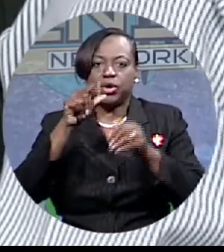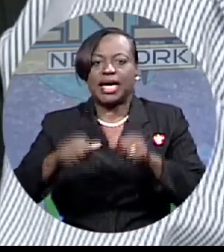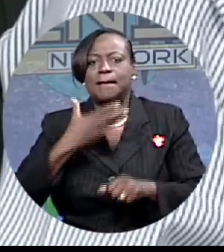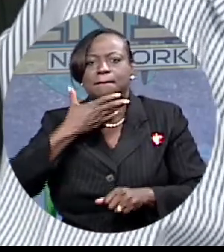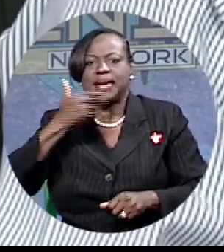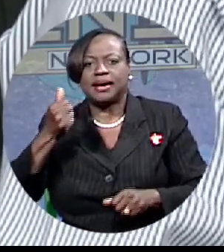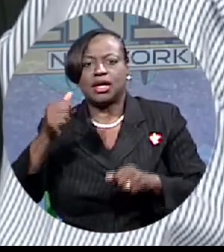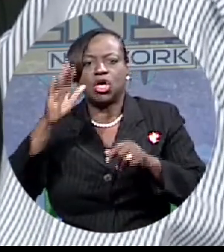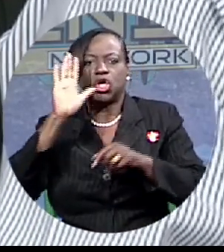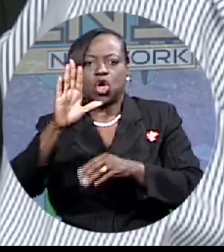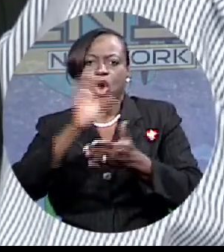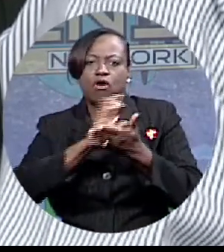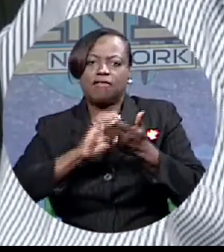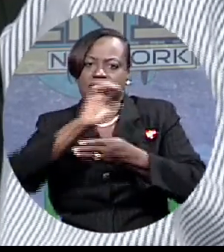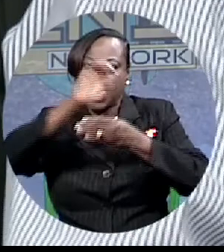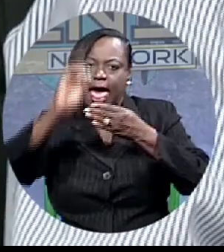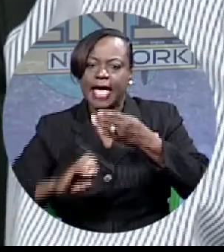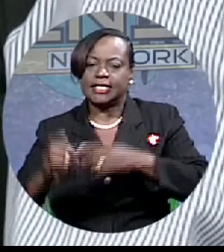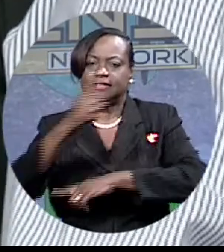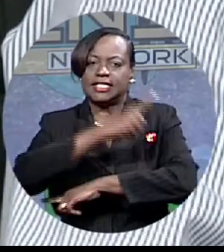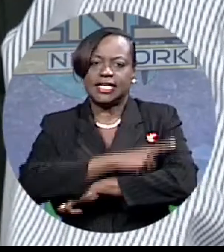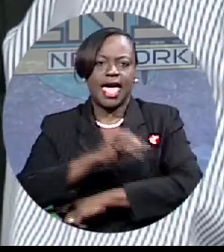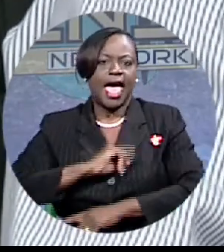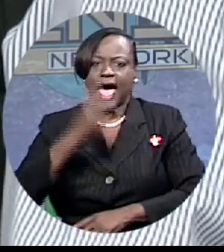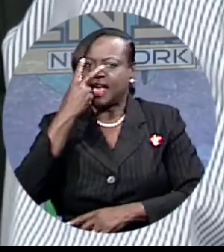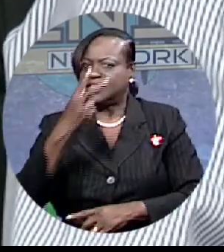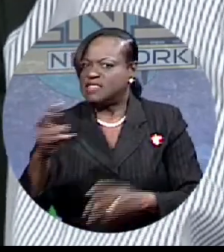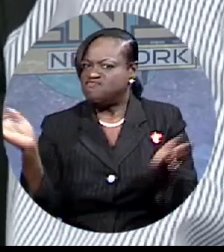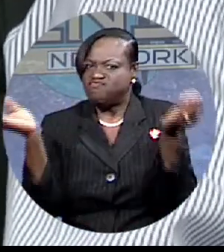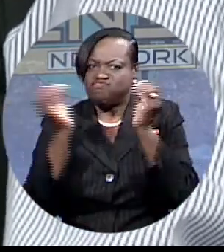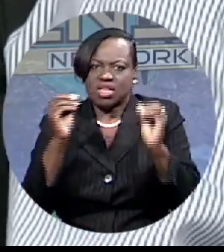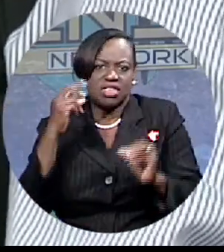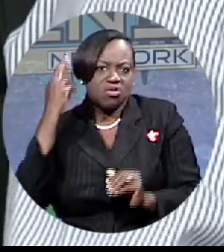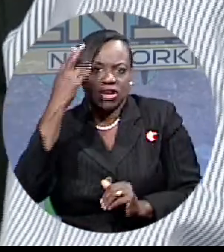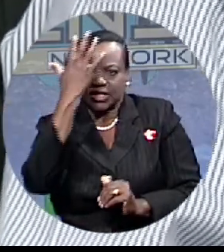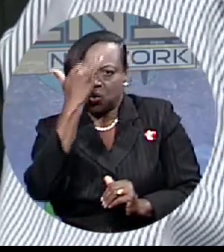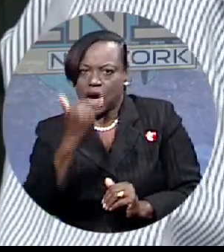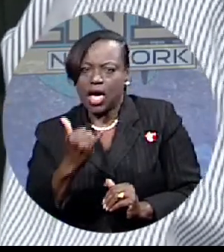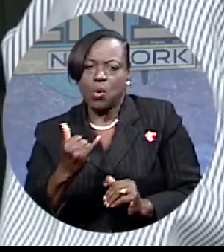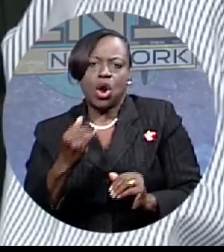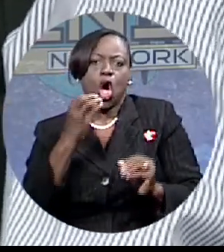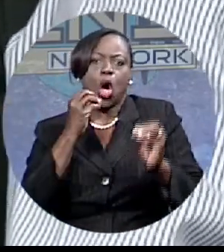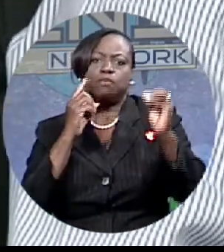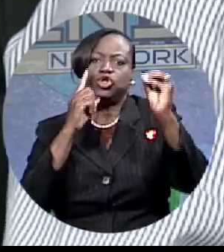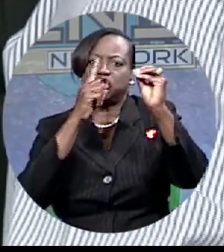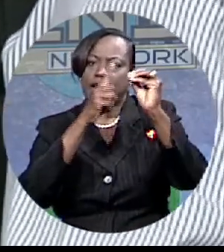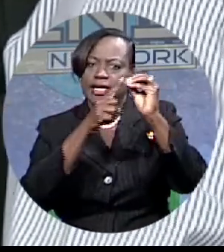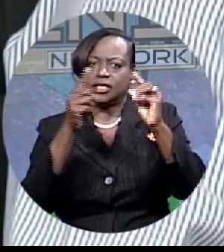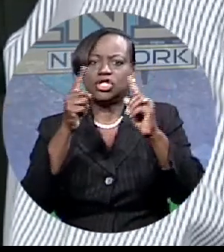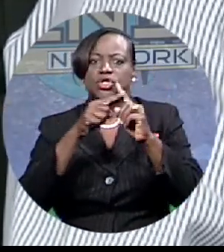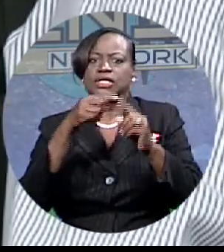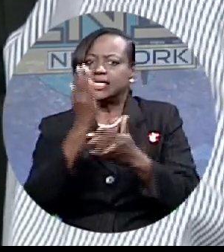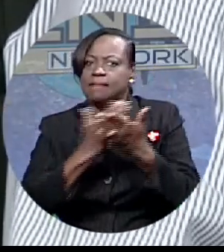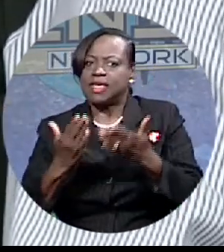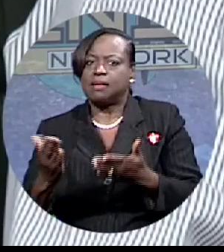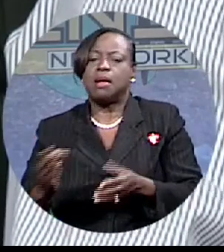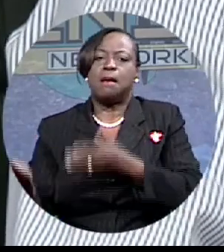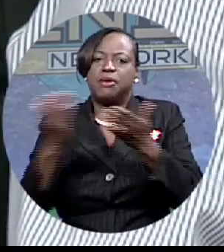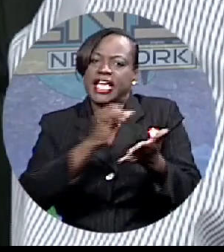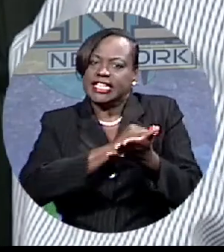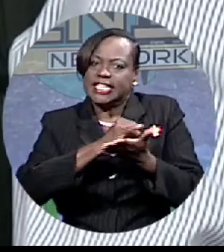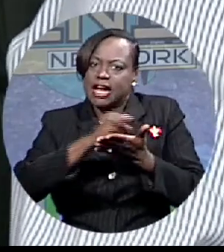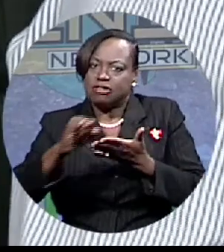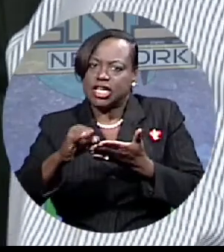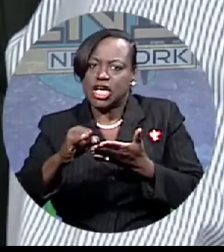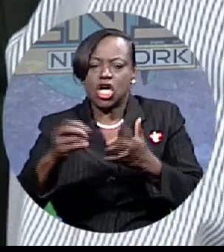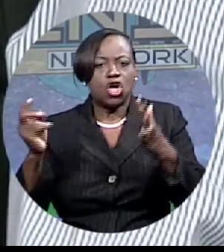better your craft at the end of the day. I see no reason why you would object to something that's going to bring integrity, that's going to